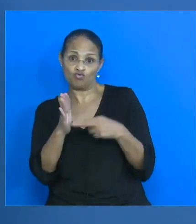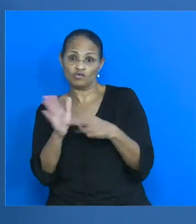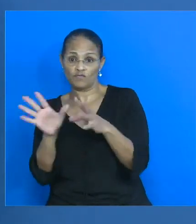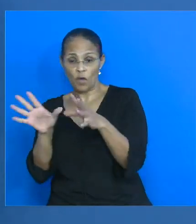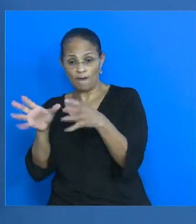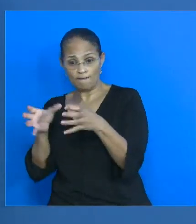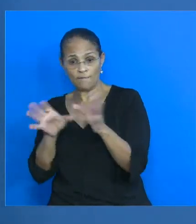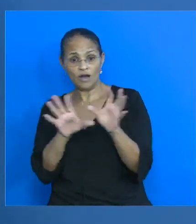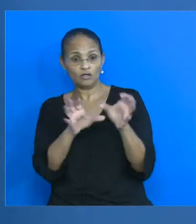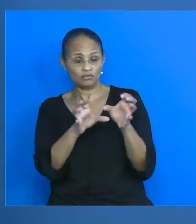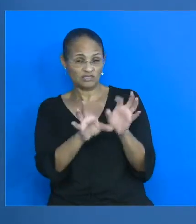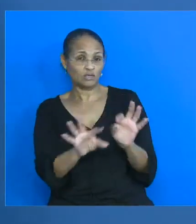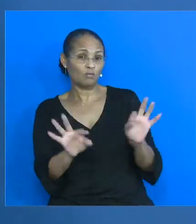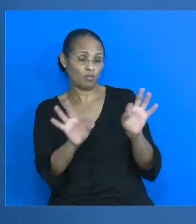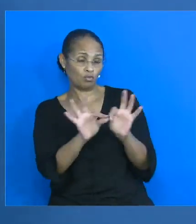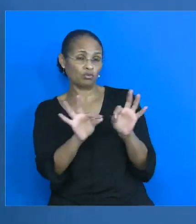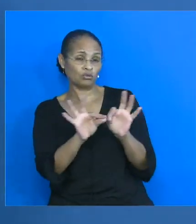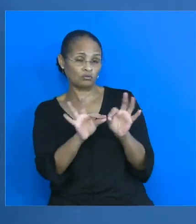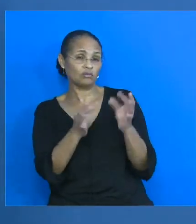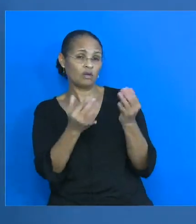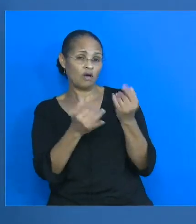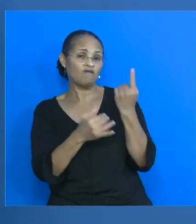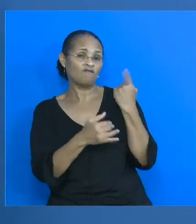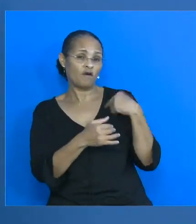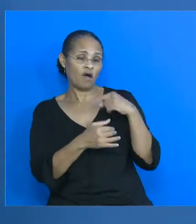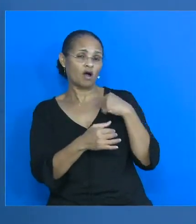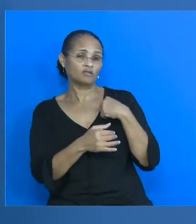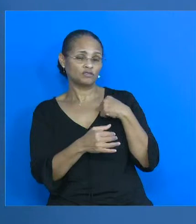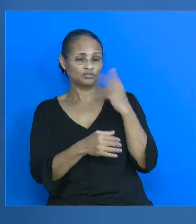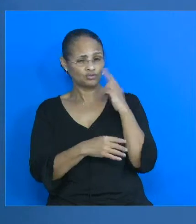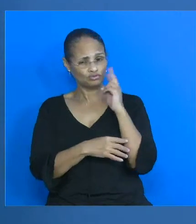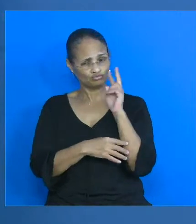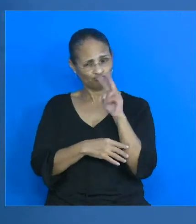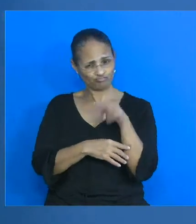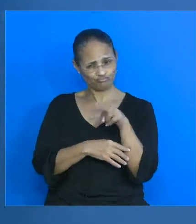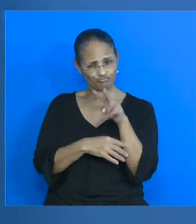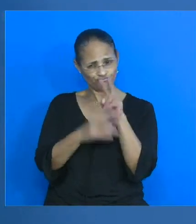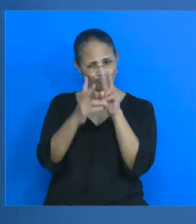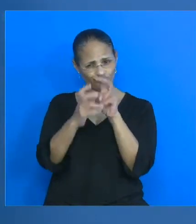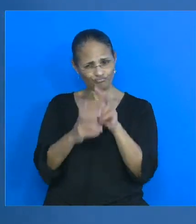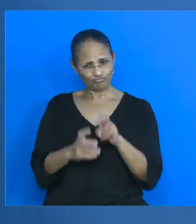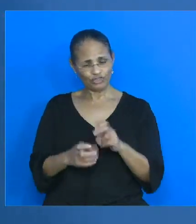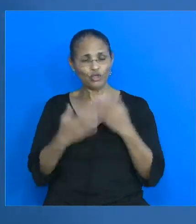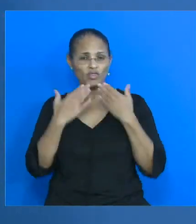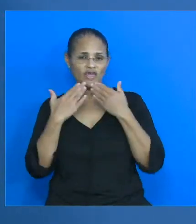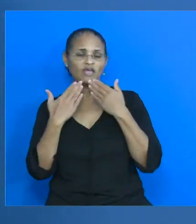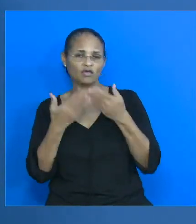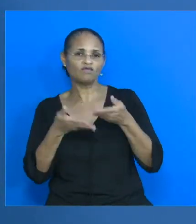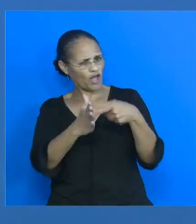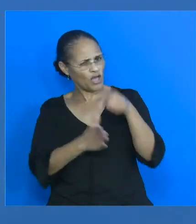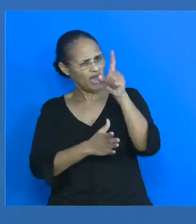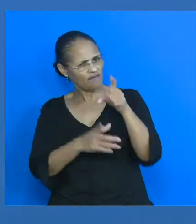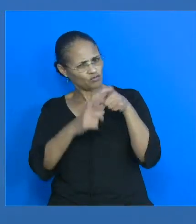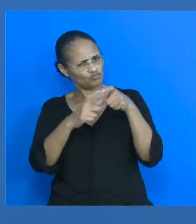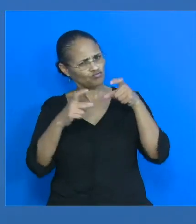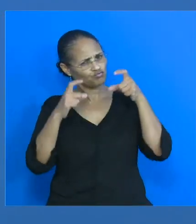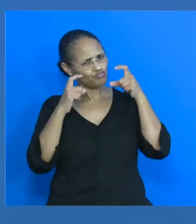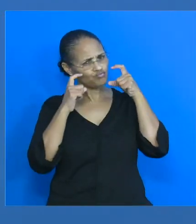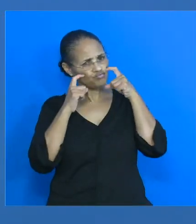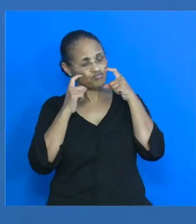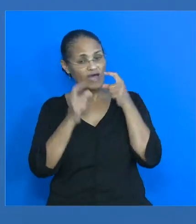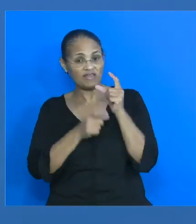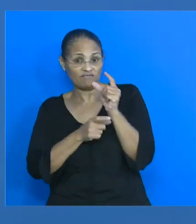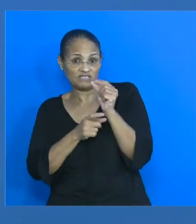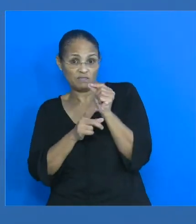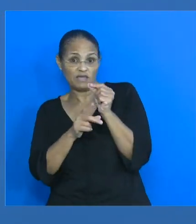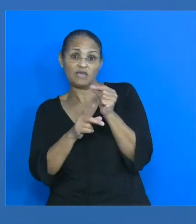is paramount to us addressing this COVID. But I will have those conversations with the Minister. Thank you for raising that with me. And when you say it's a minibus for schools, it's the